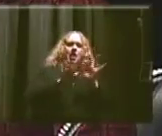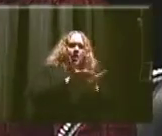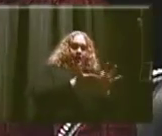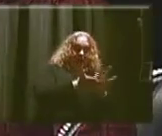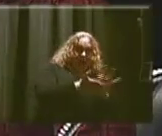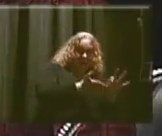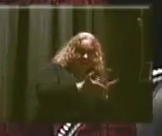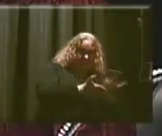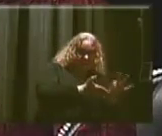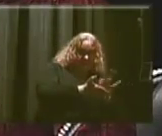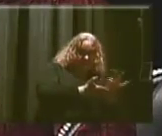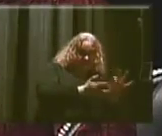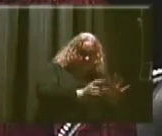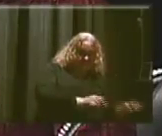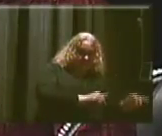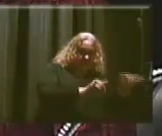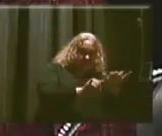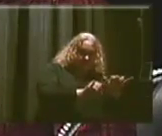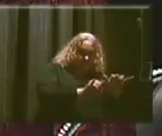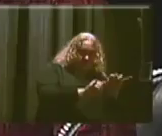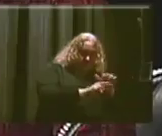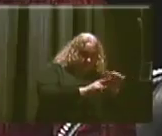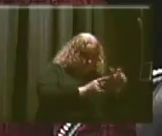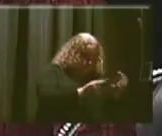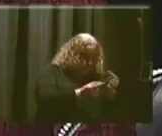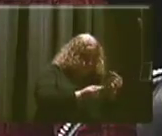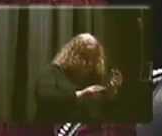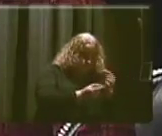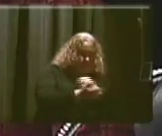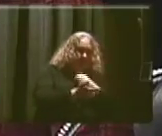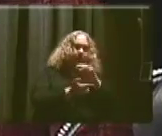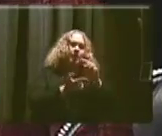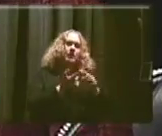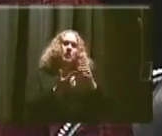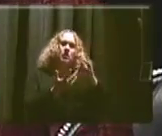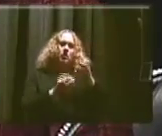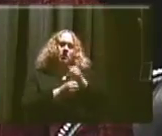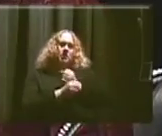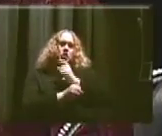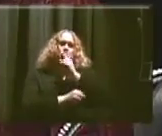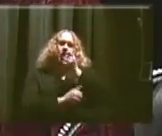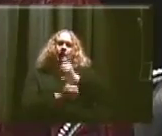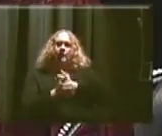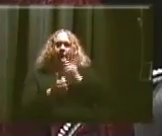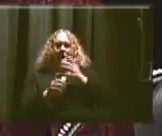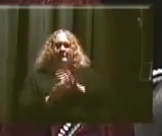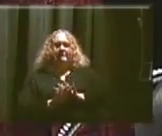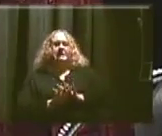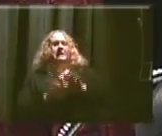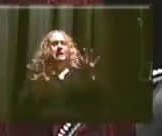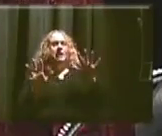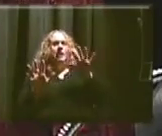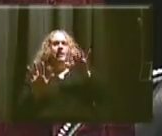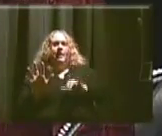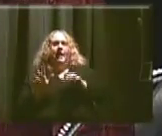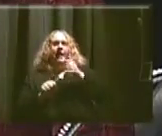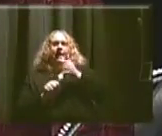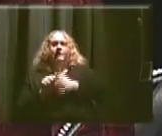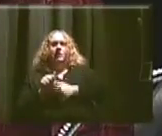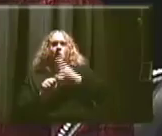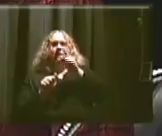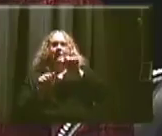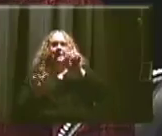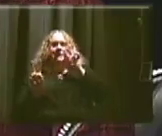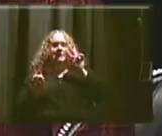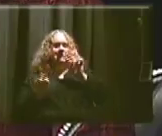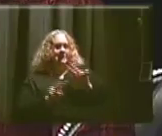Financial Transparency site. So we're tracking the differences to even smaller subsets, but have not found where the problem is.